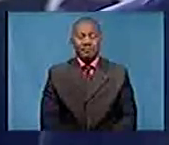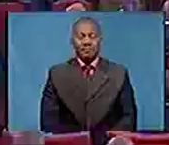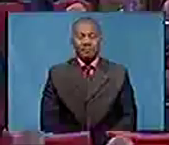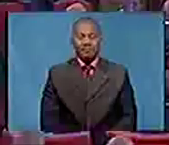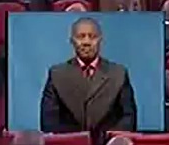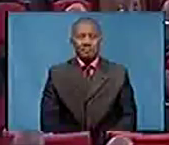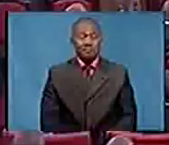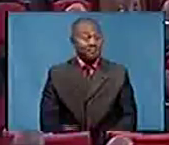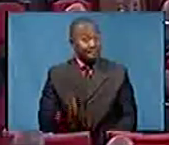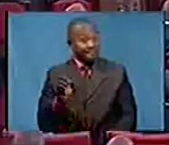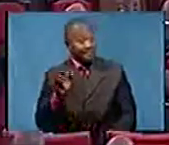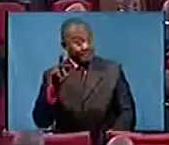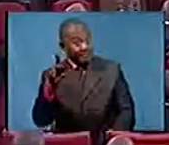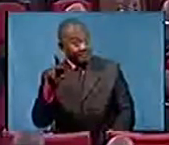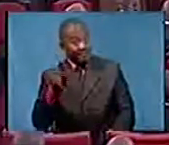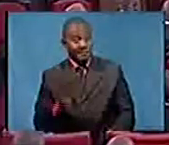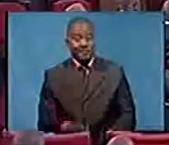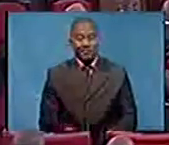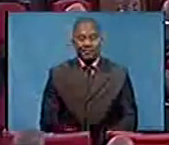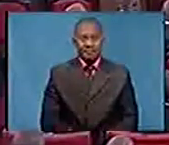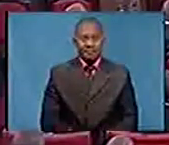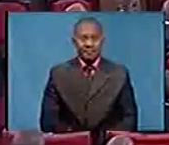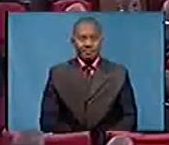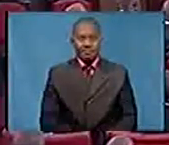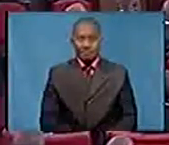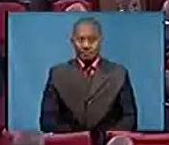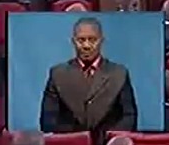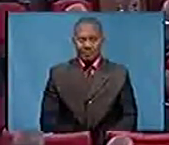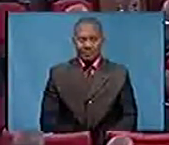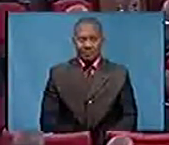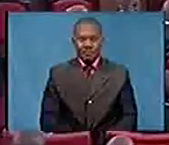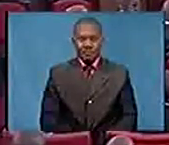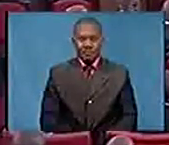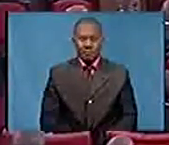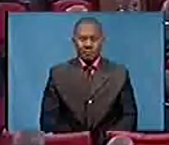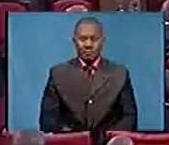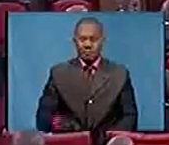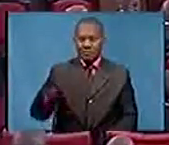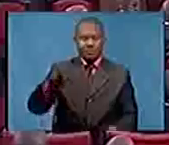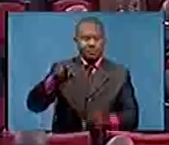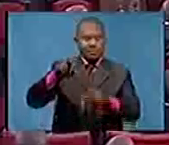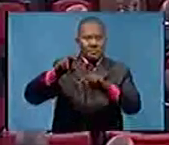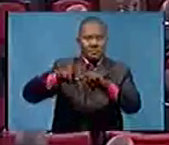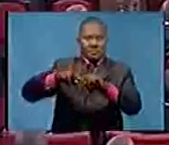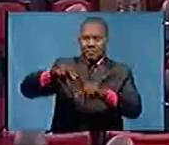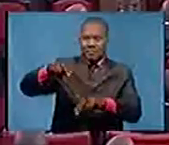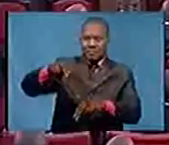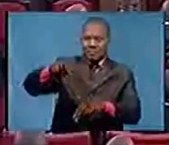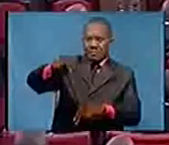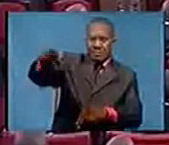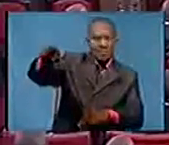Okay. You may go and stand. Don't sit down. Go and stand behind these people. That's a second case.